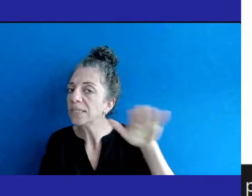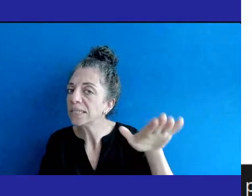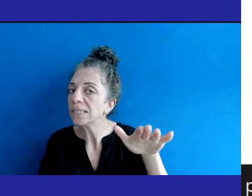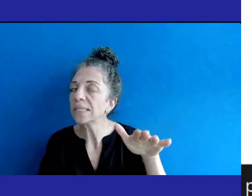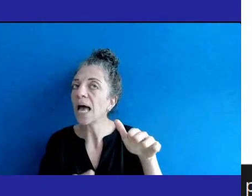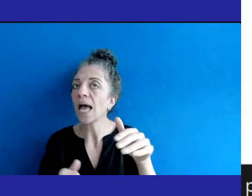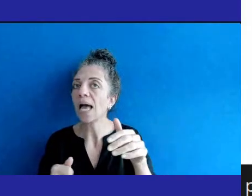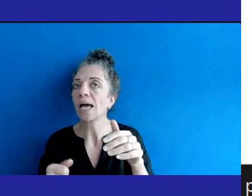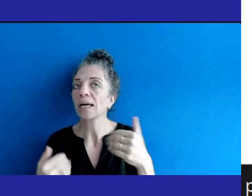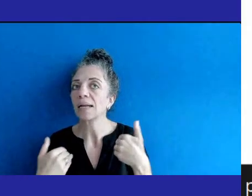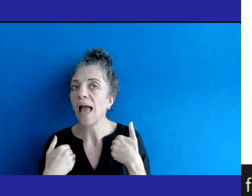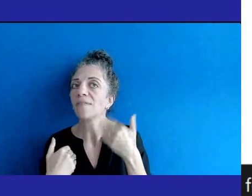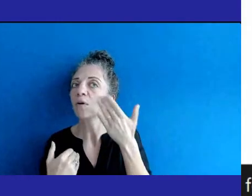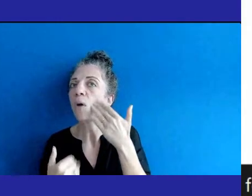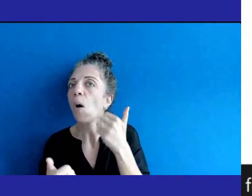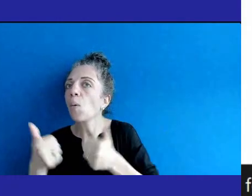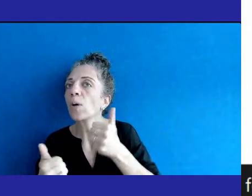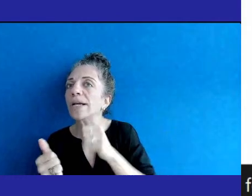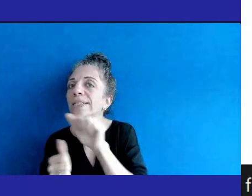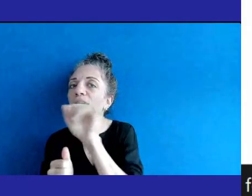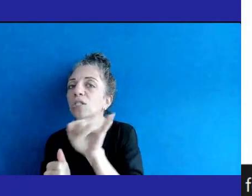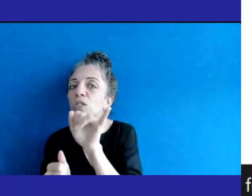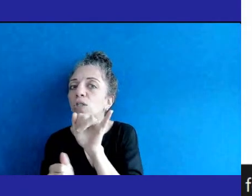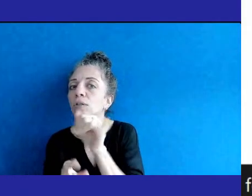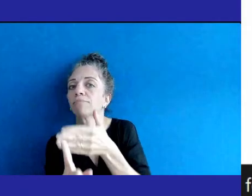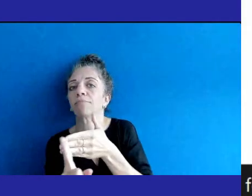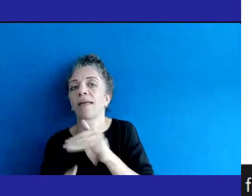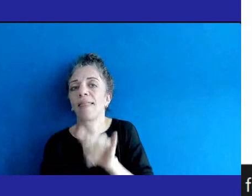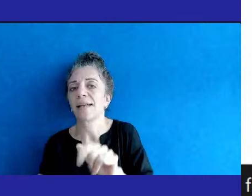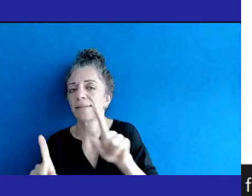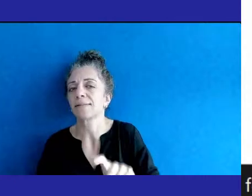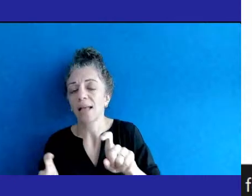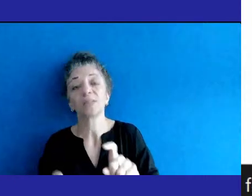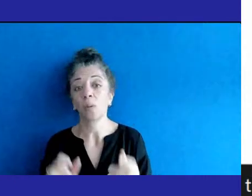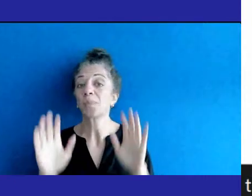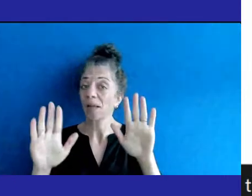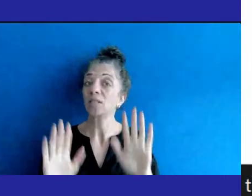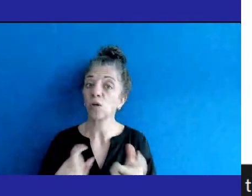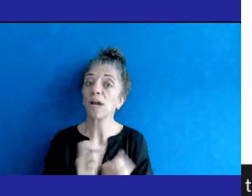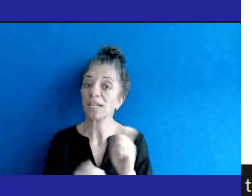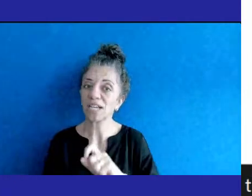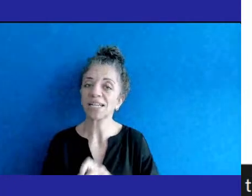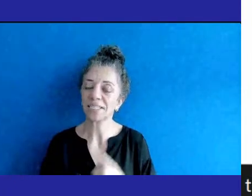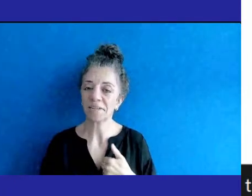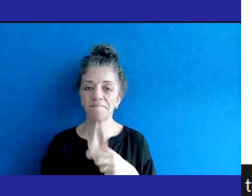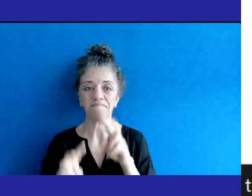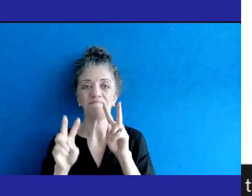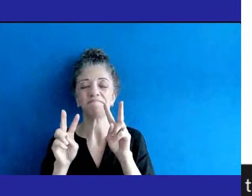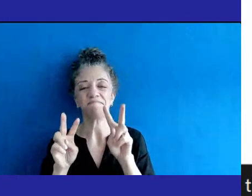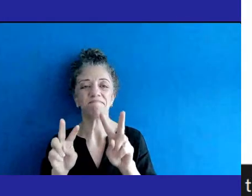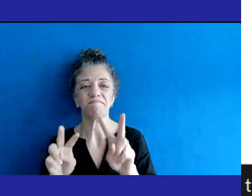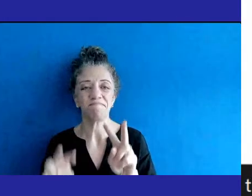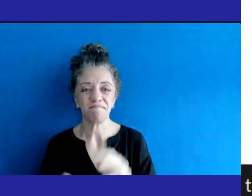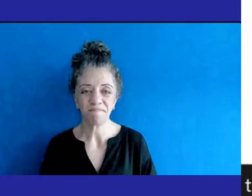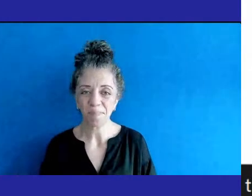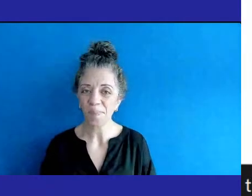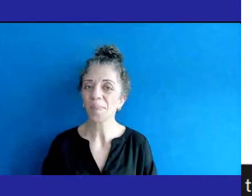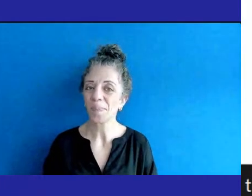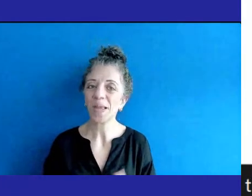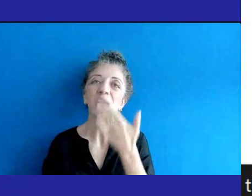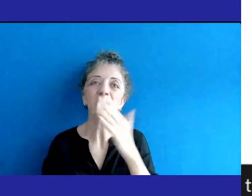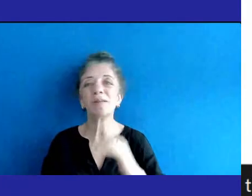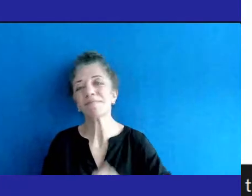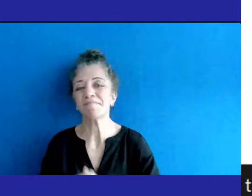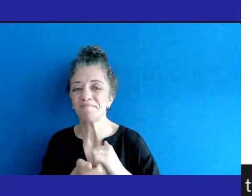think it's a great change. So hopefully some great collaboration ahead, in finance, IT, and